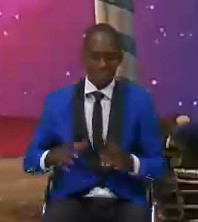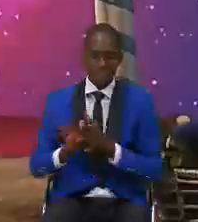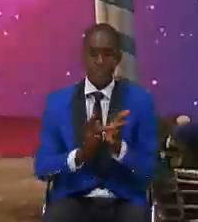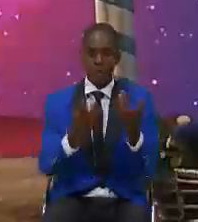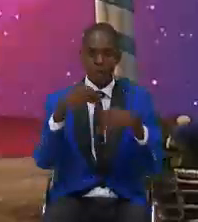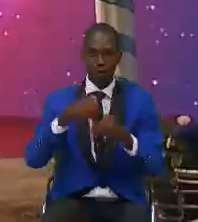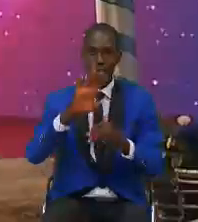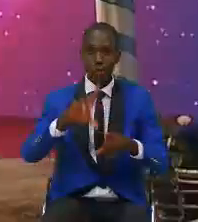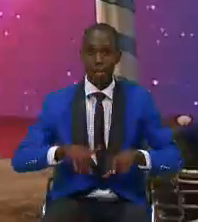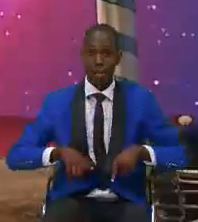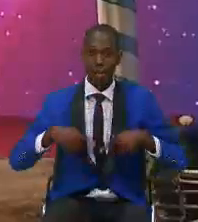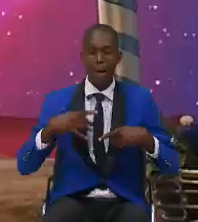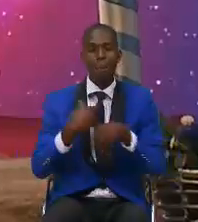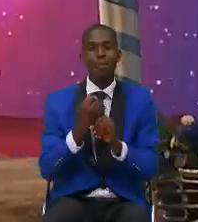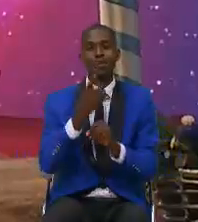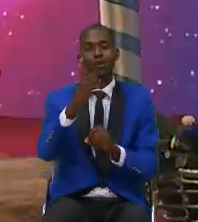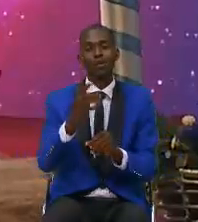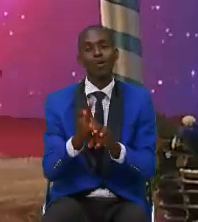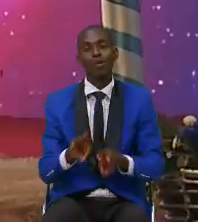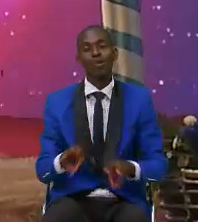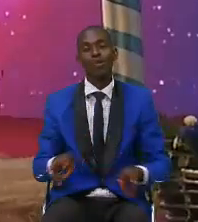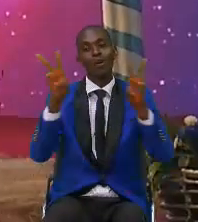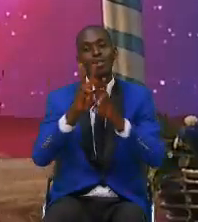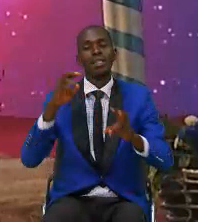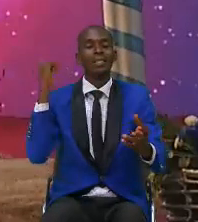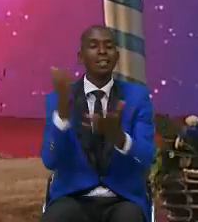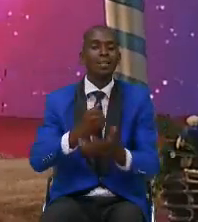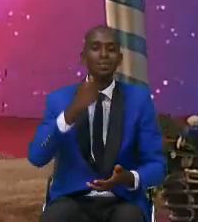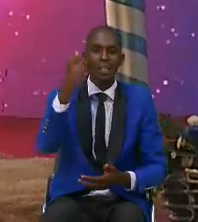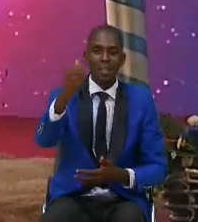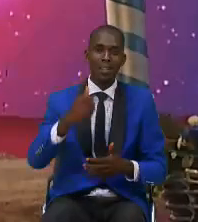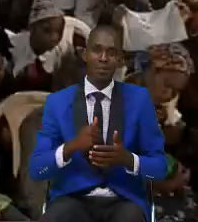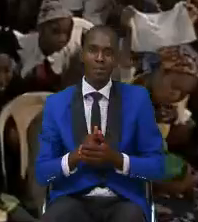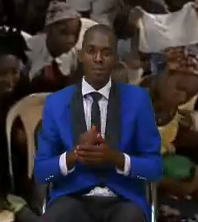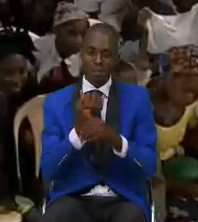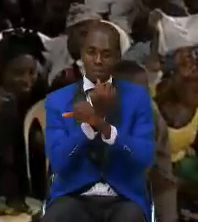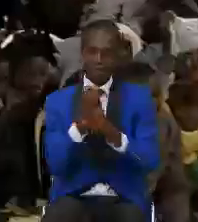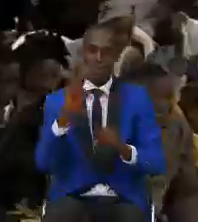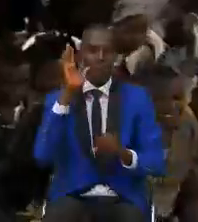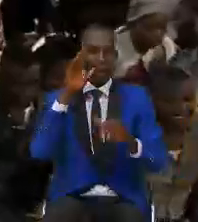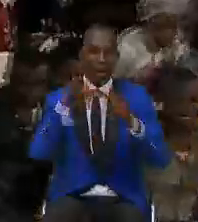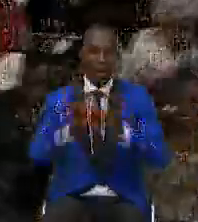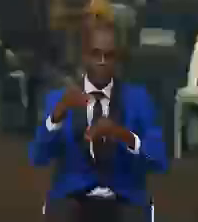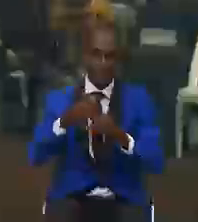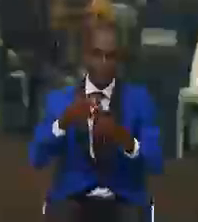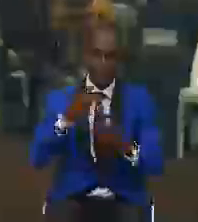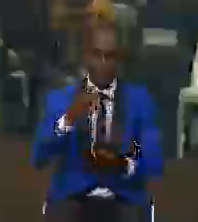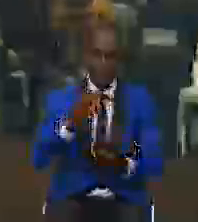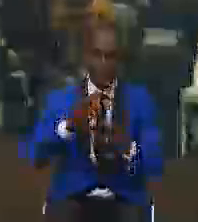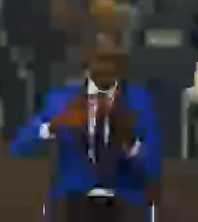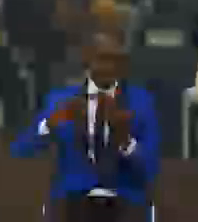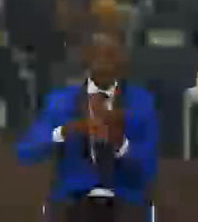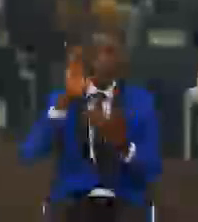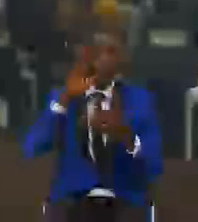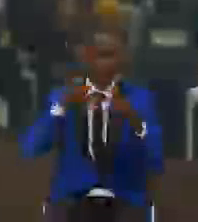him. And he comes into your heart, he makes you worthy. I said it makes you worthy.